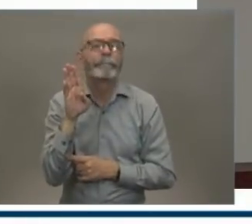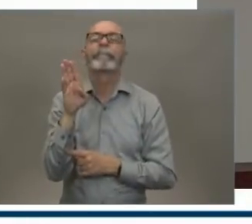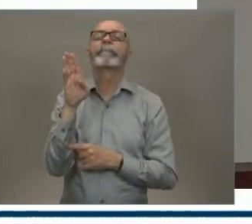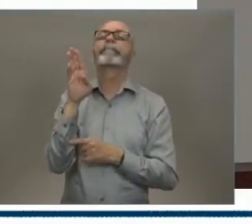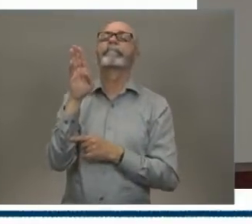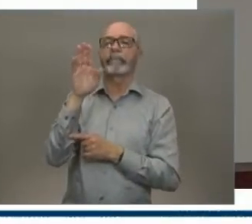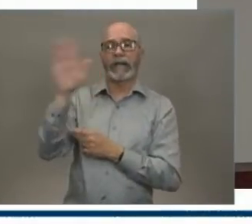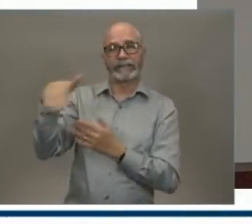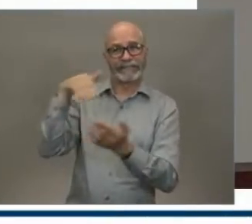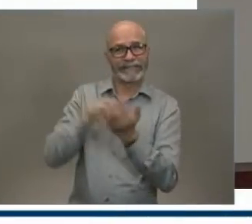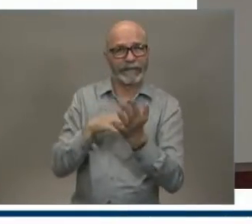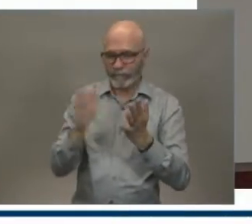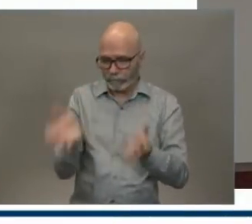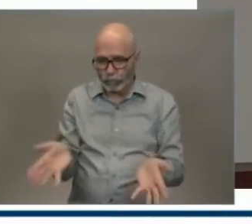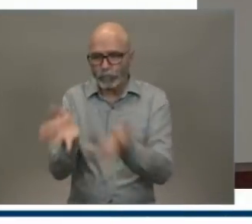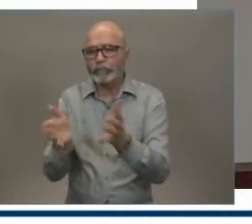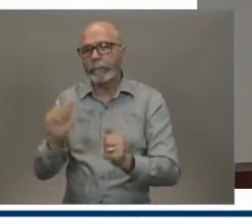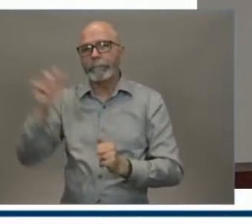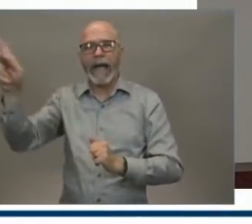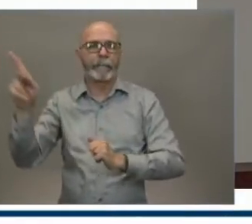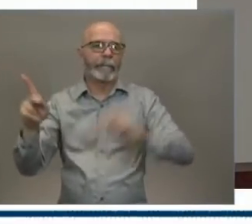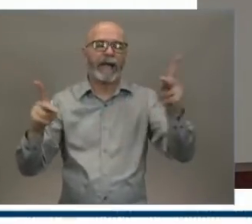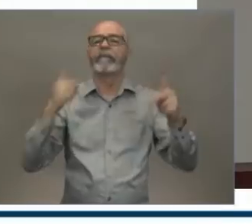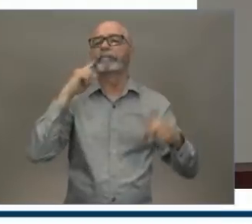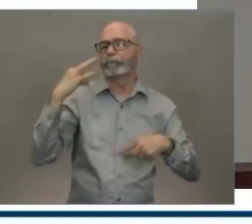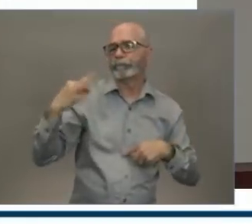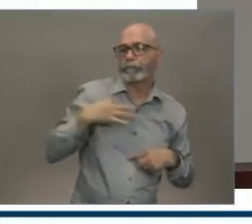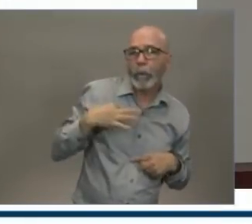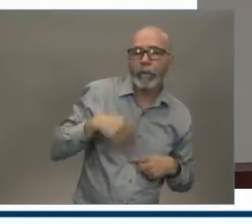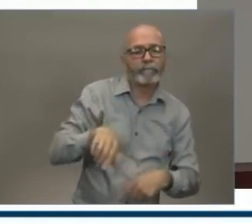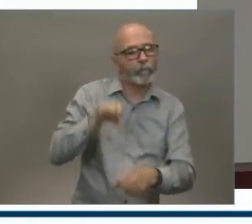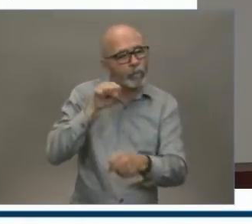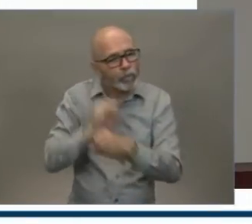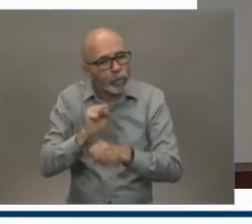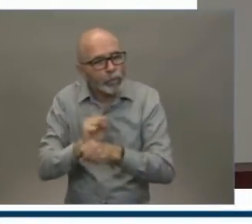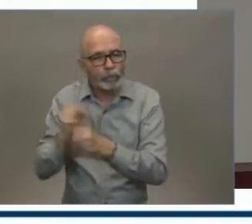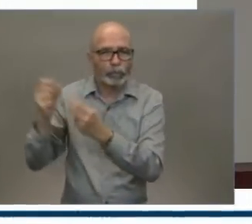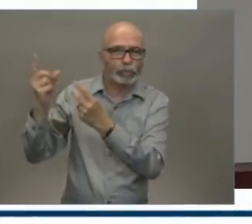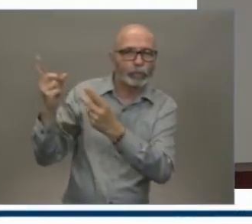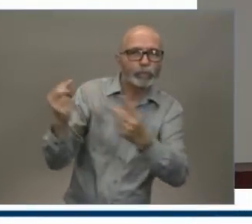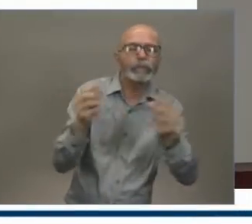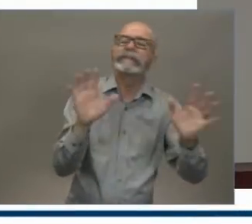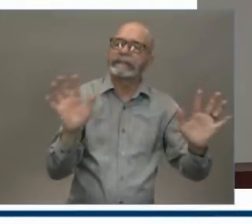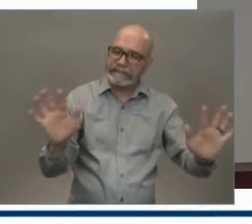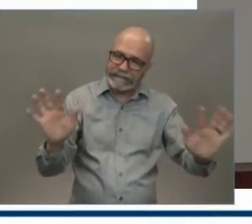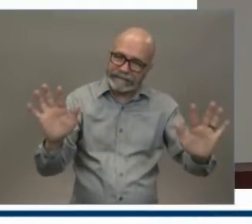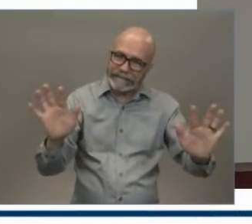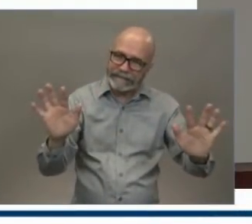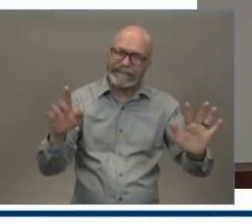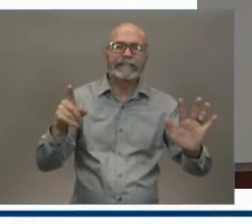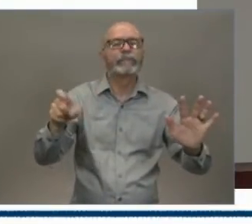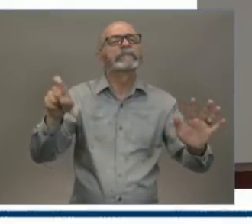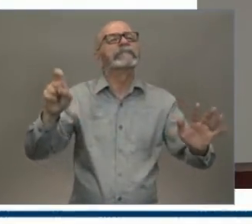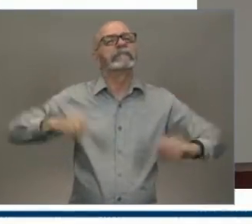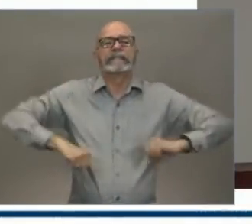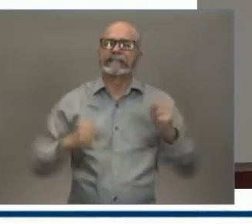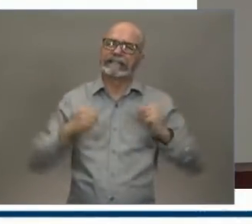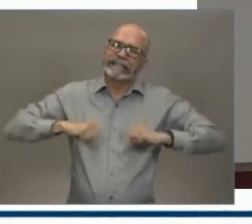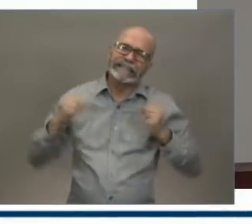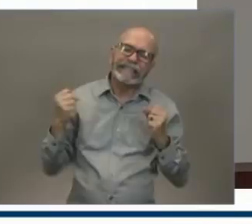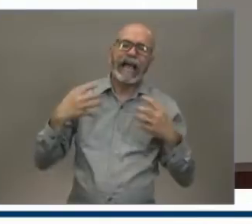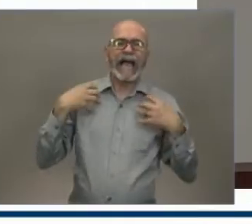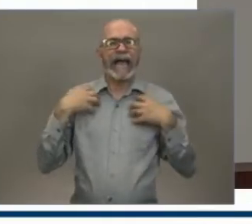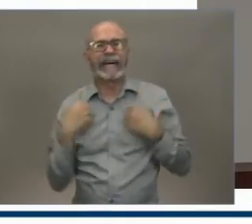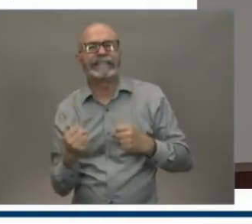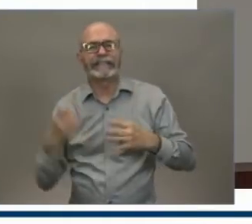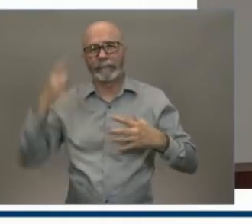work. We know that the ability to contribute outside of these centers is extremely important to the health and well-being of these residents, but